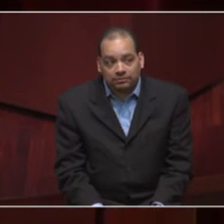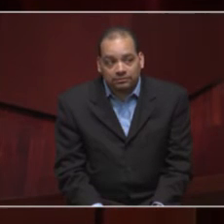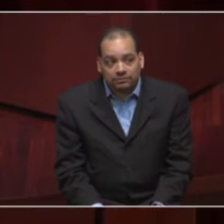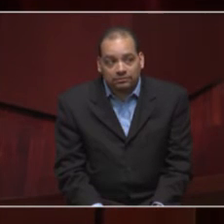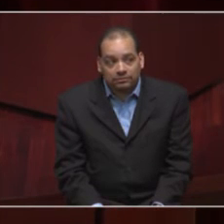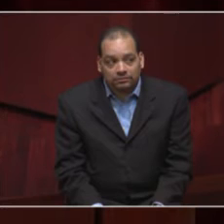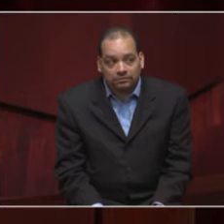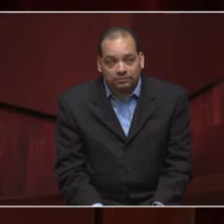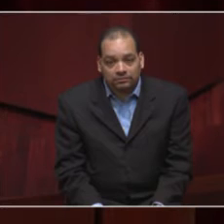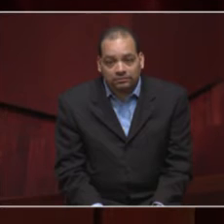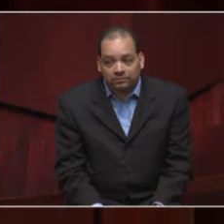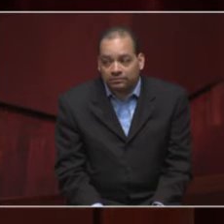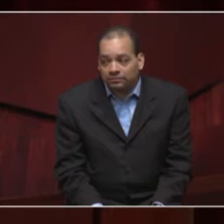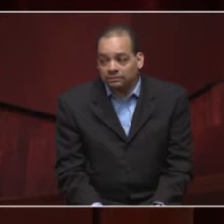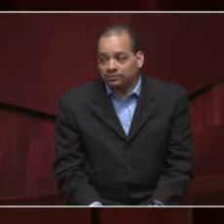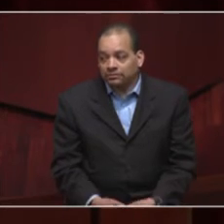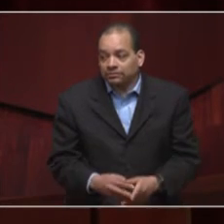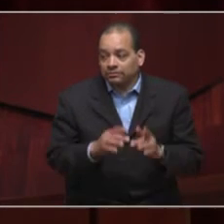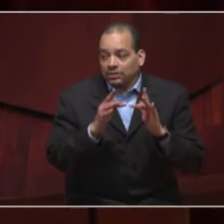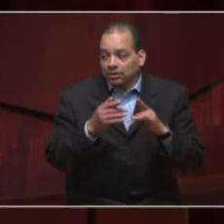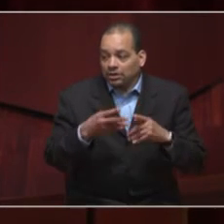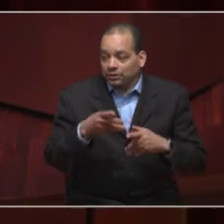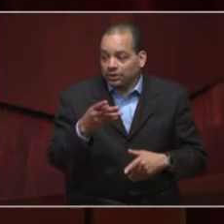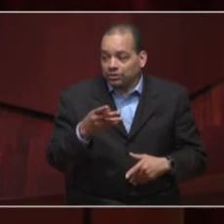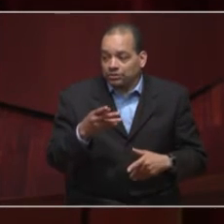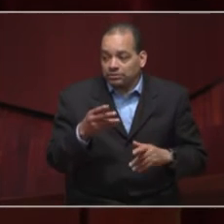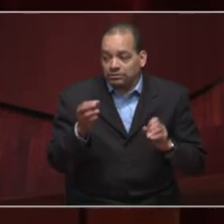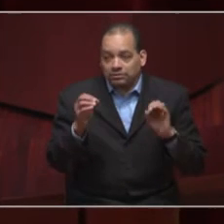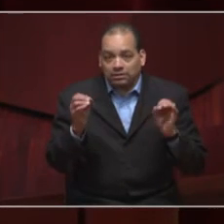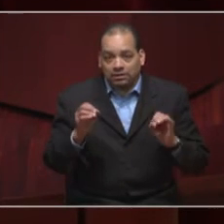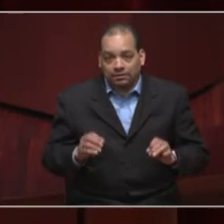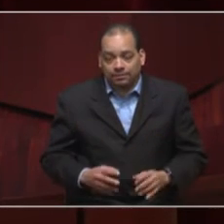Any online questions, Angela?